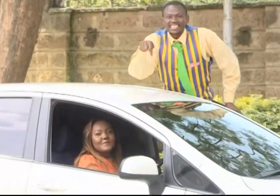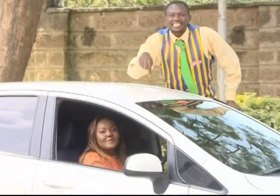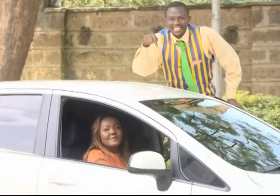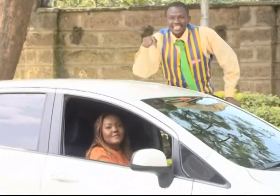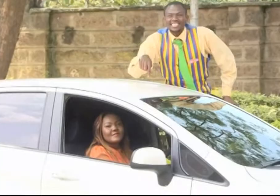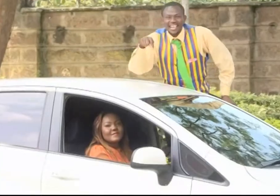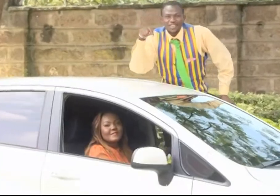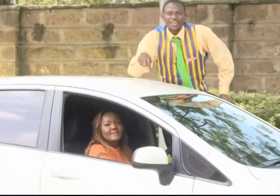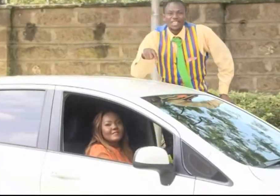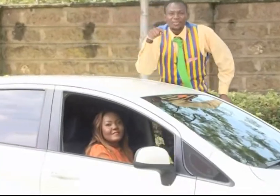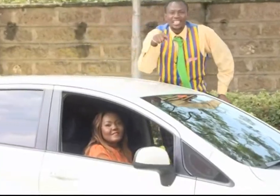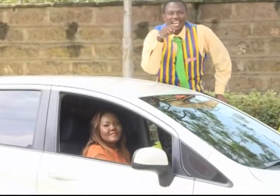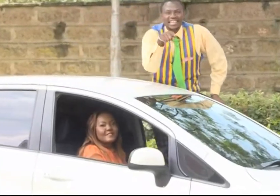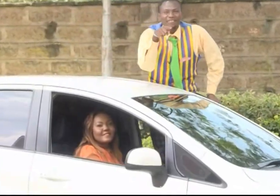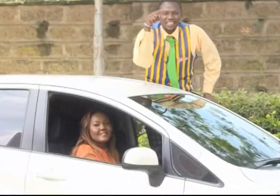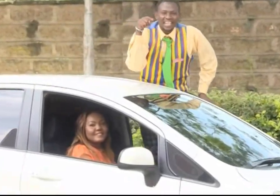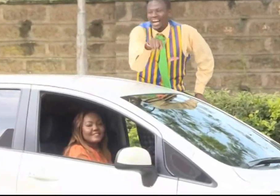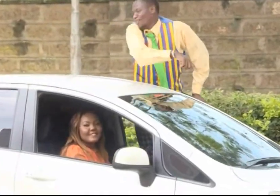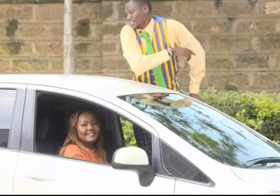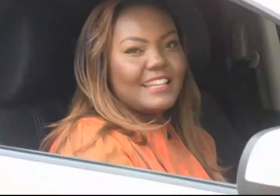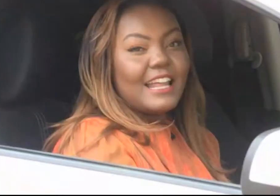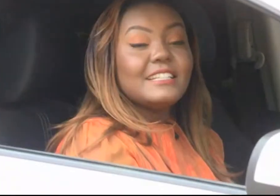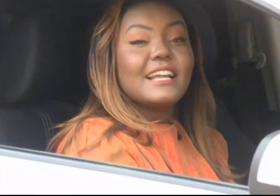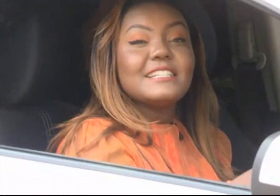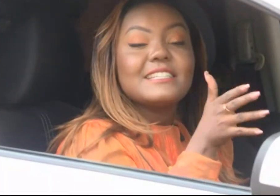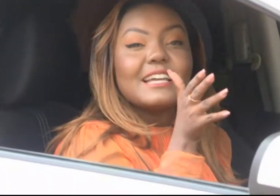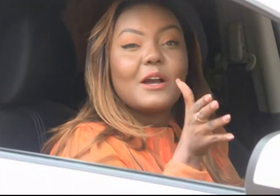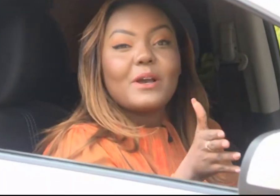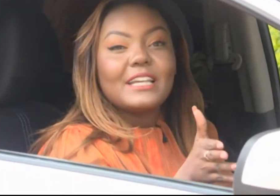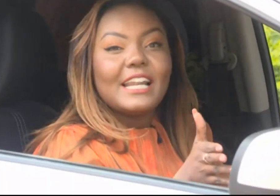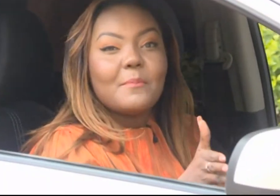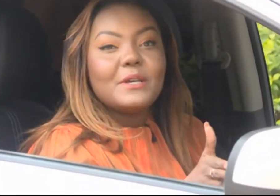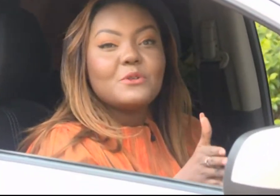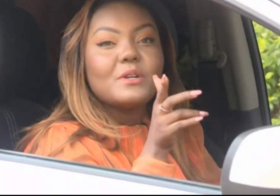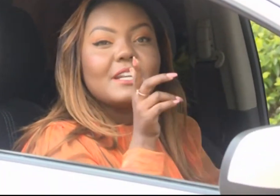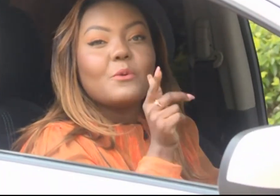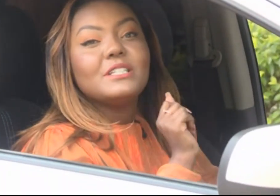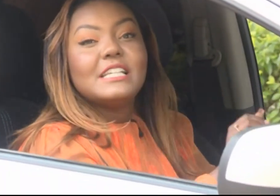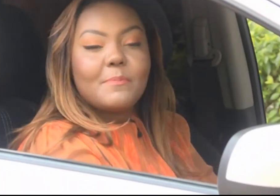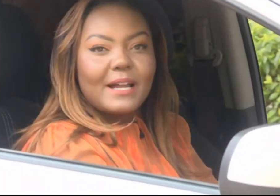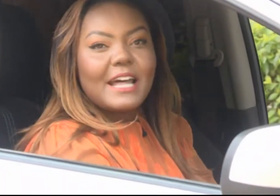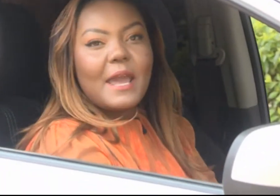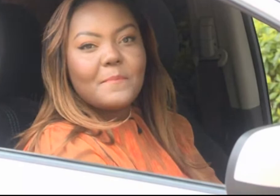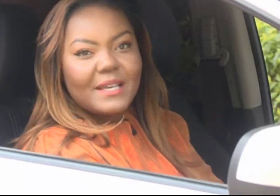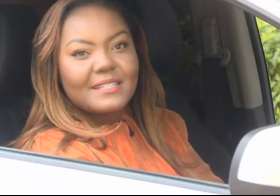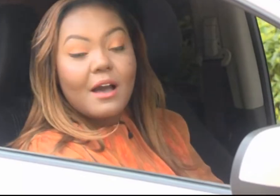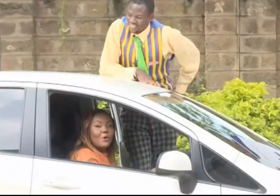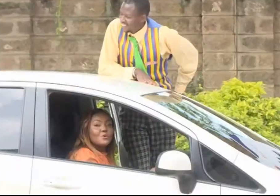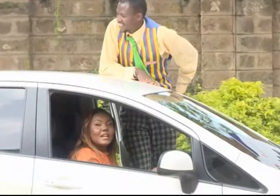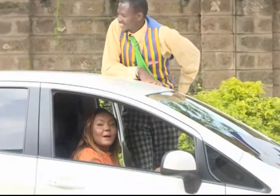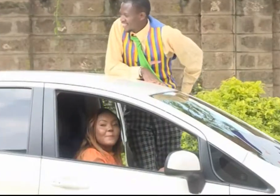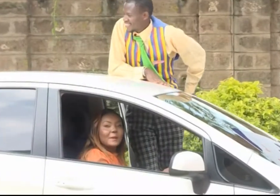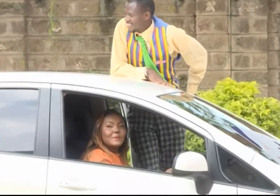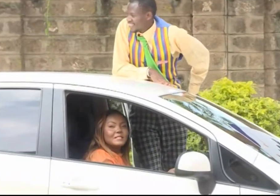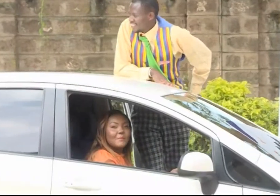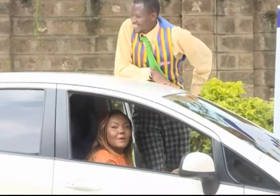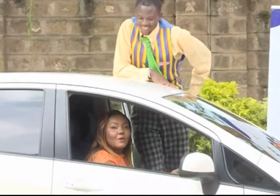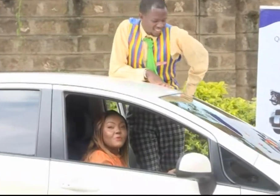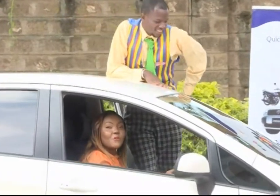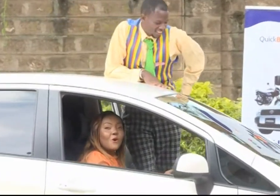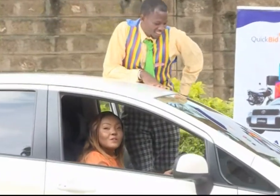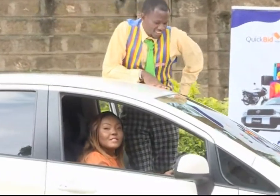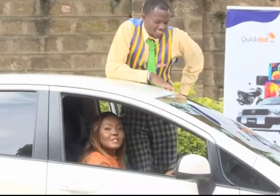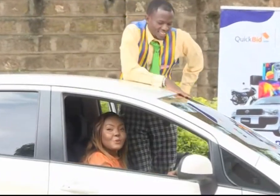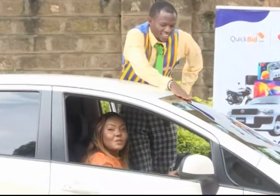this is the Nissan Note we are giving out. Na ni rahisi sana kuwekelea bid. Unaenda kwenye lipa na M-Pesa. Unaweka paybill